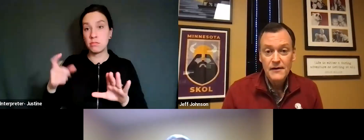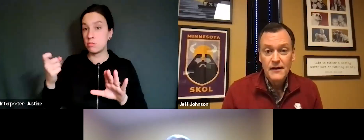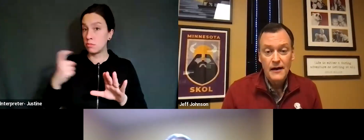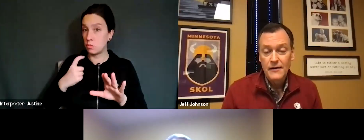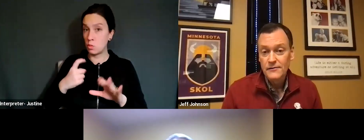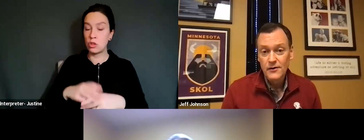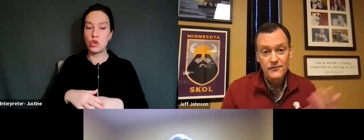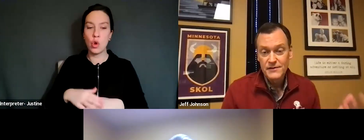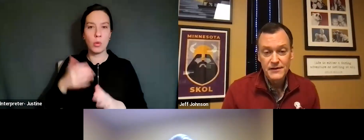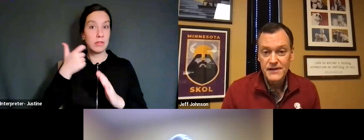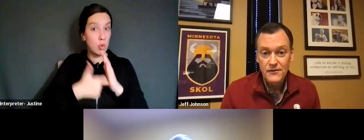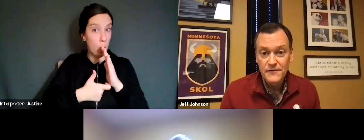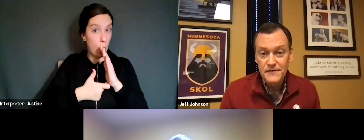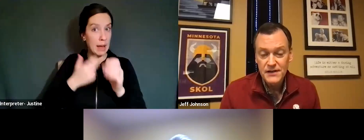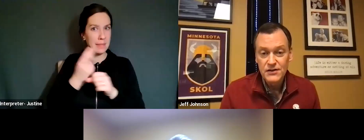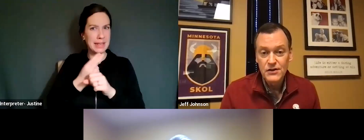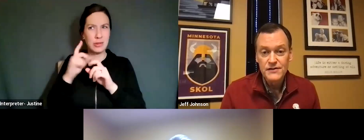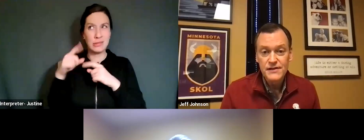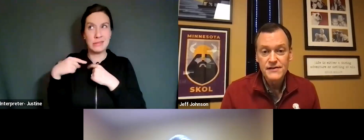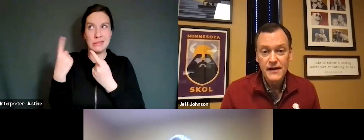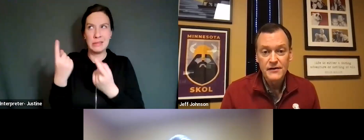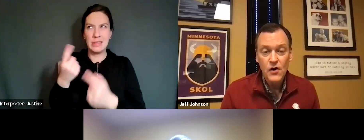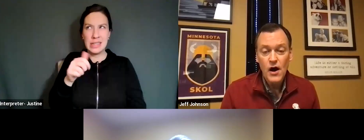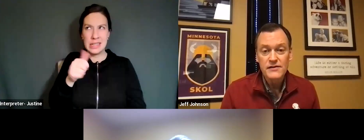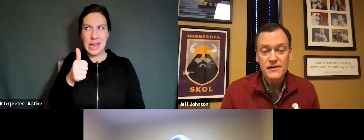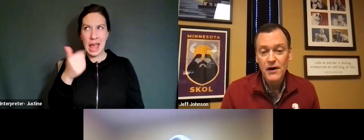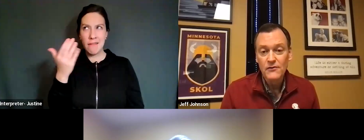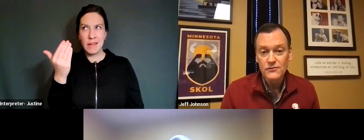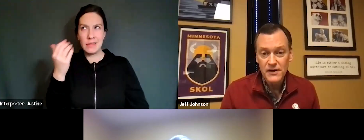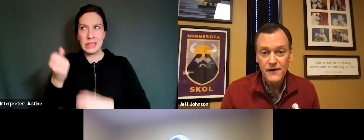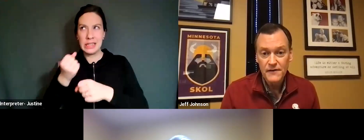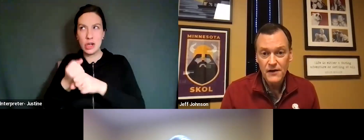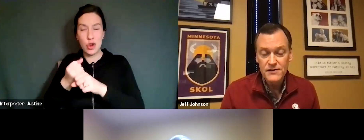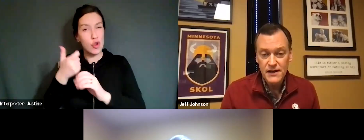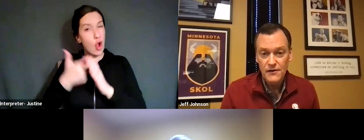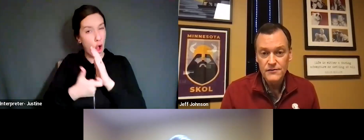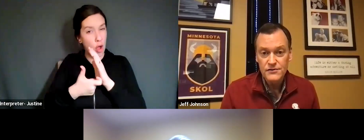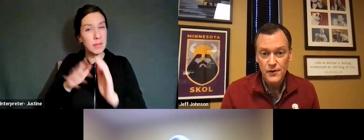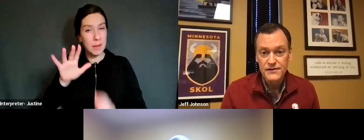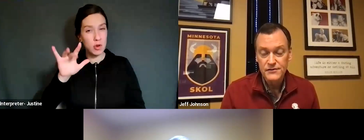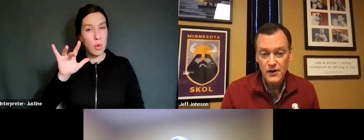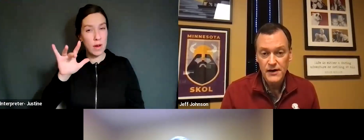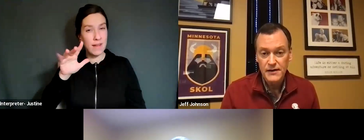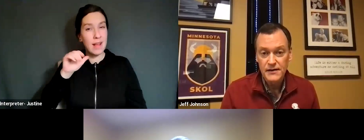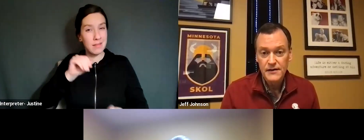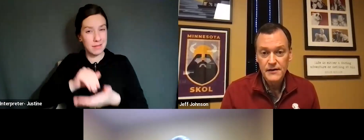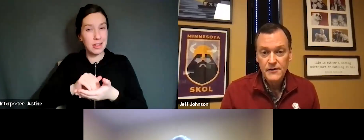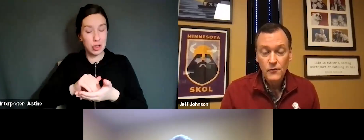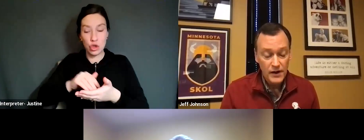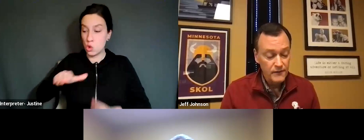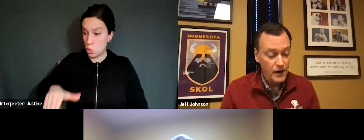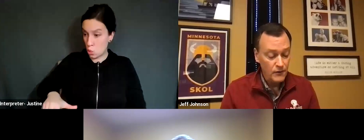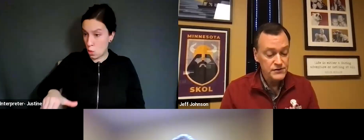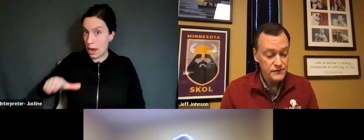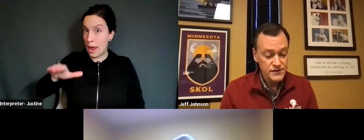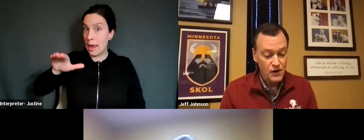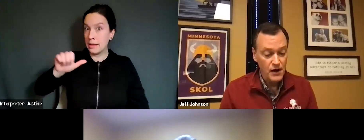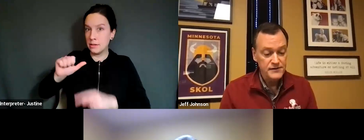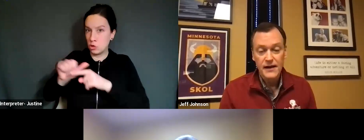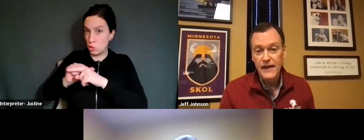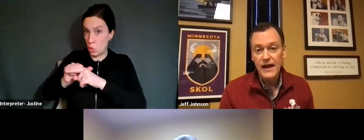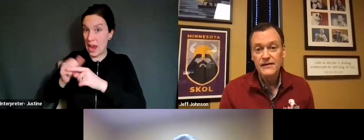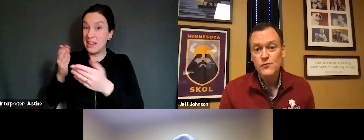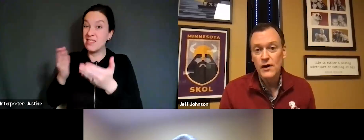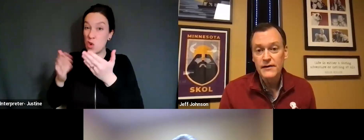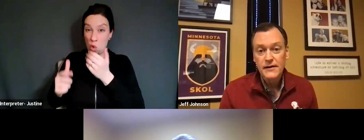time, I don't know if it's been 10 or 15 years, is that it costs about $25,000 to raise and train one of our service